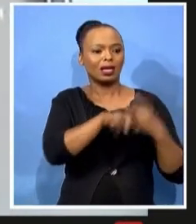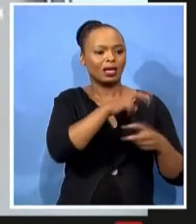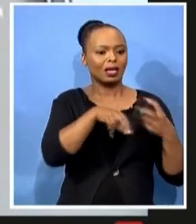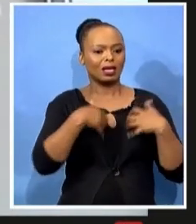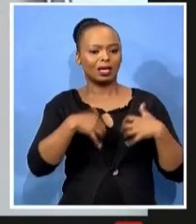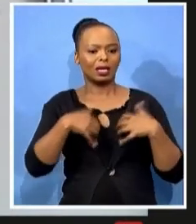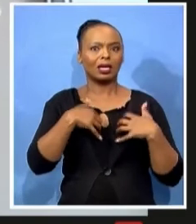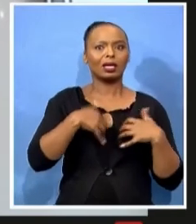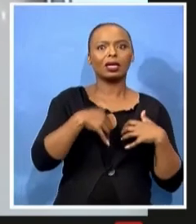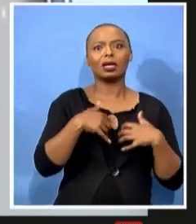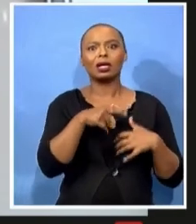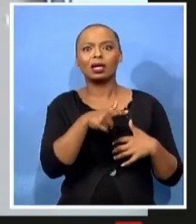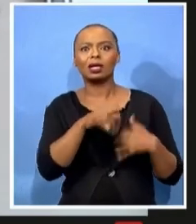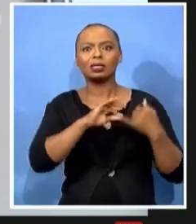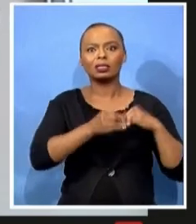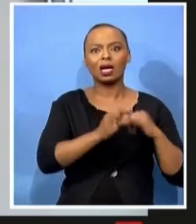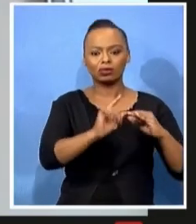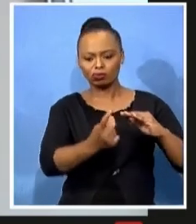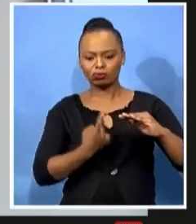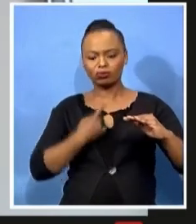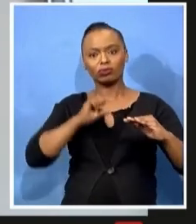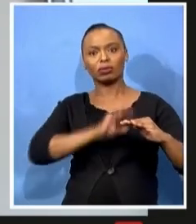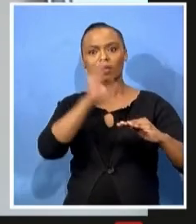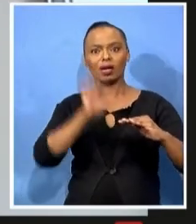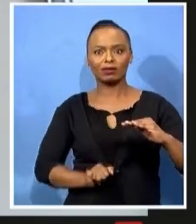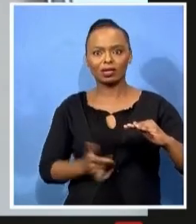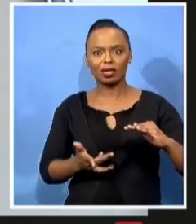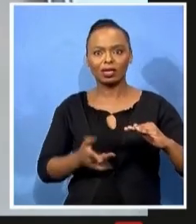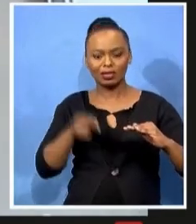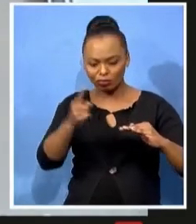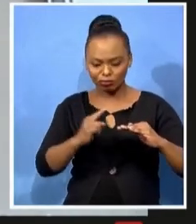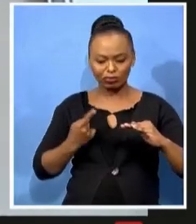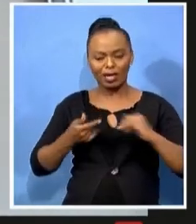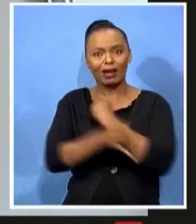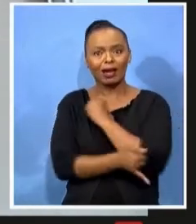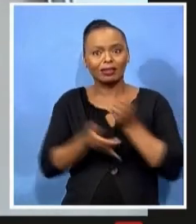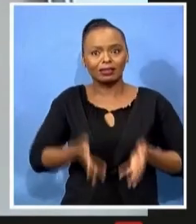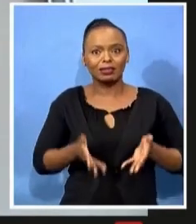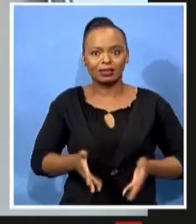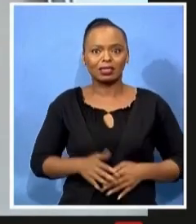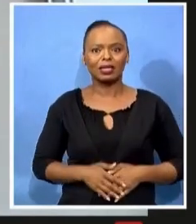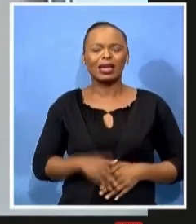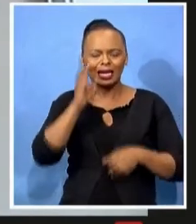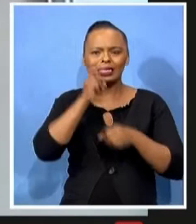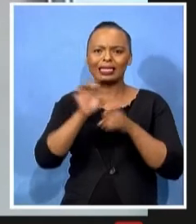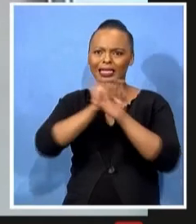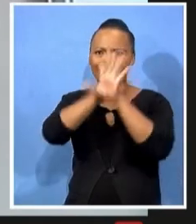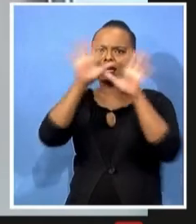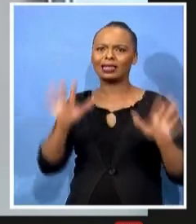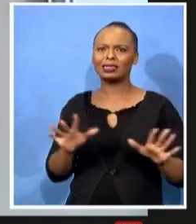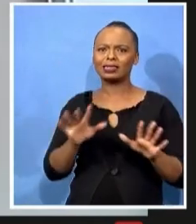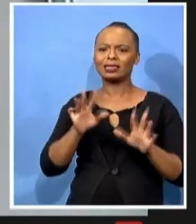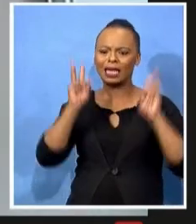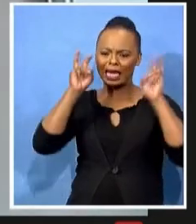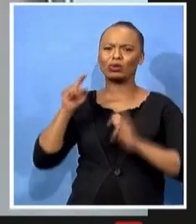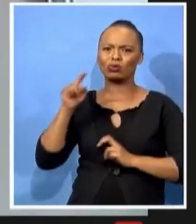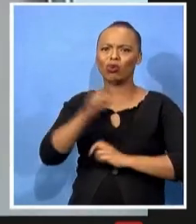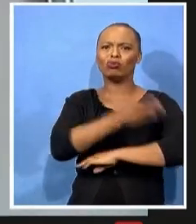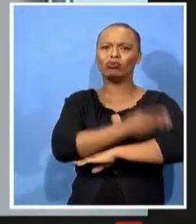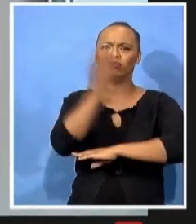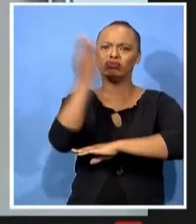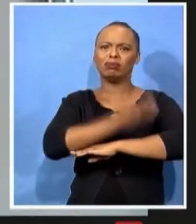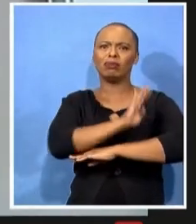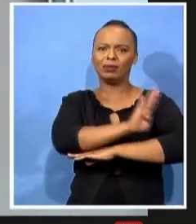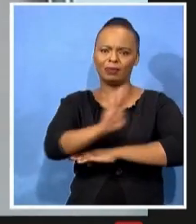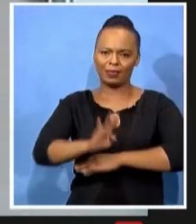this country. Can we please get some clarity on that? And I know that and obviously we want to know on the